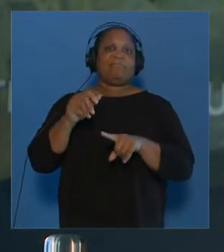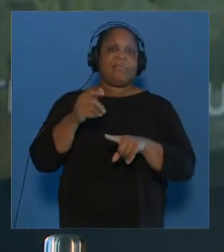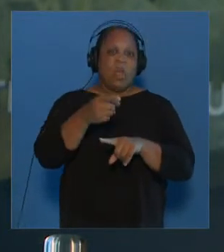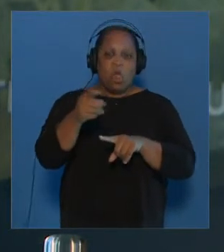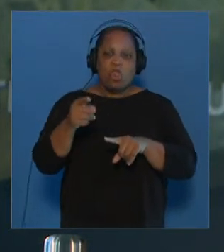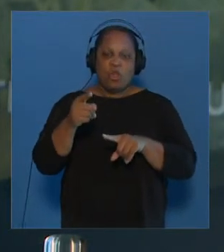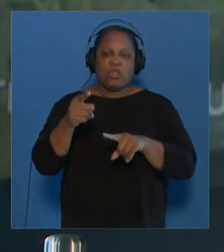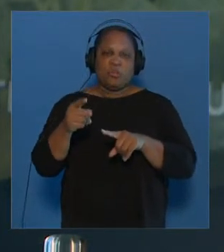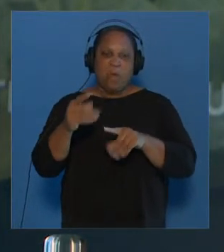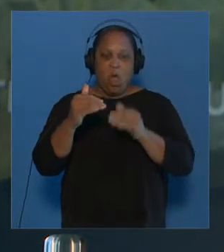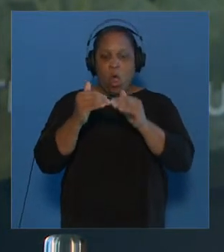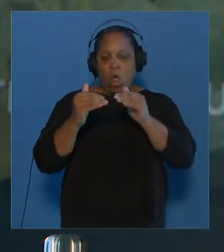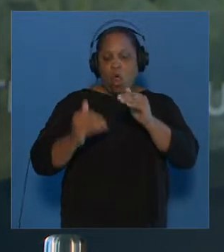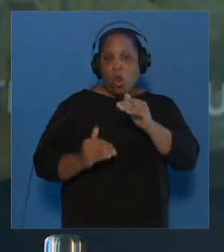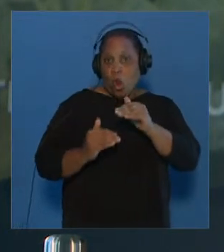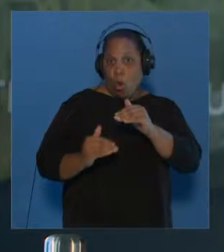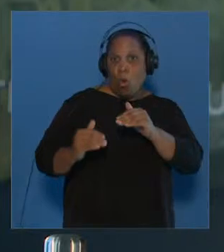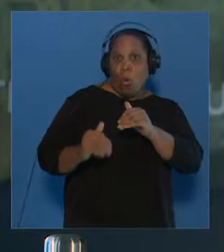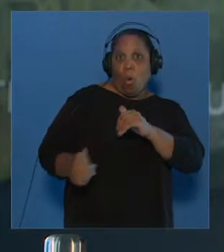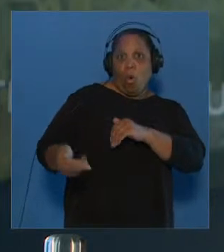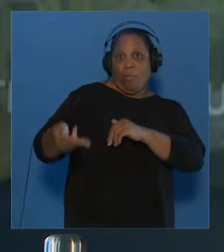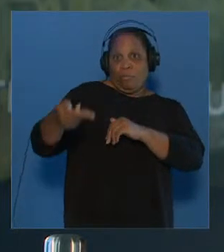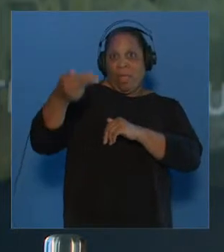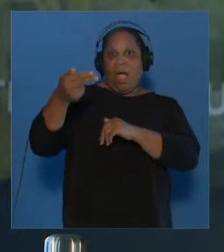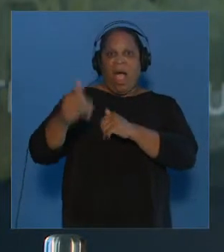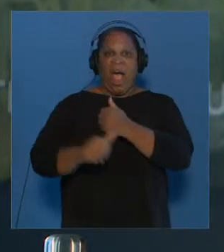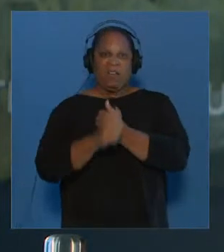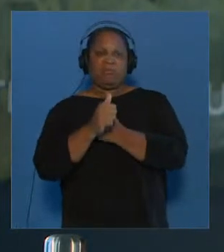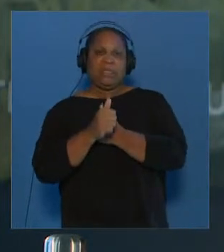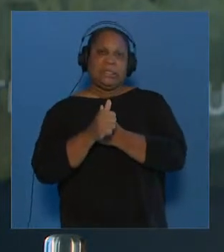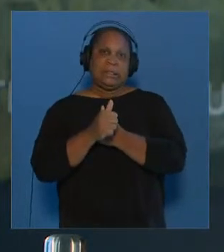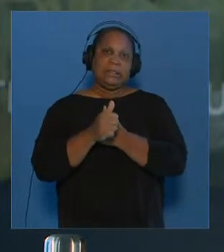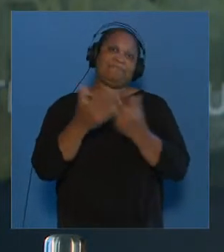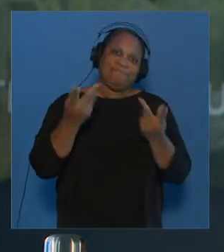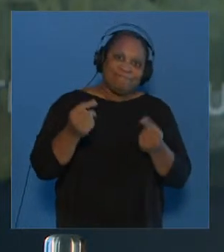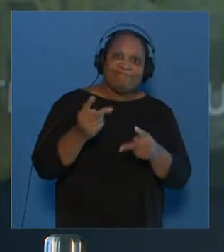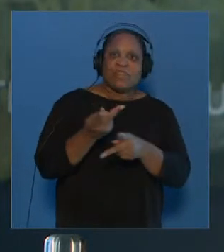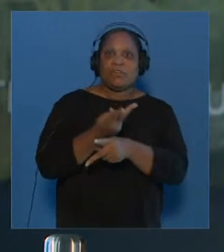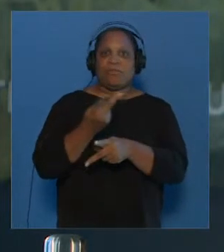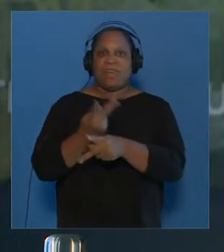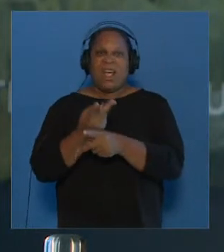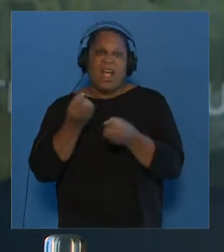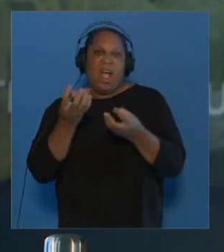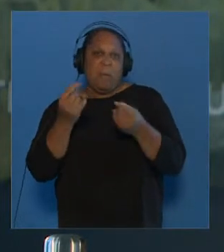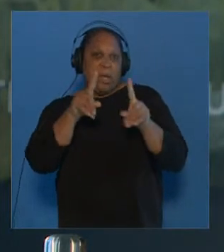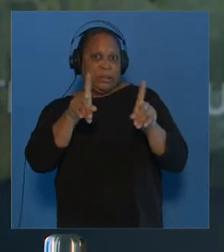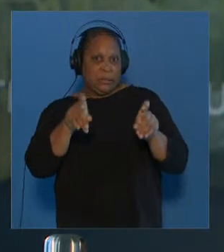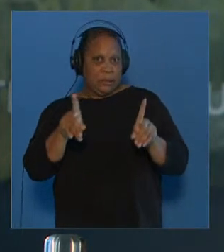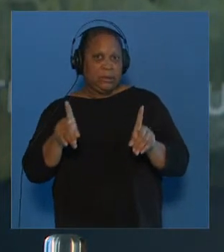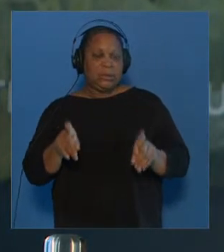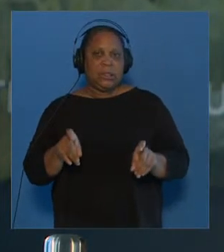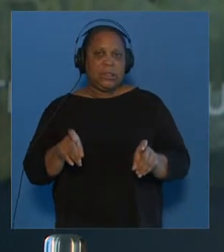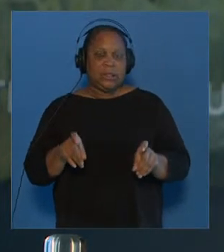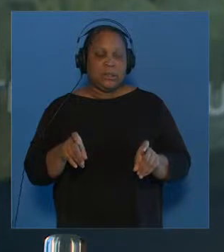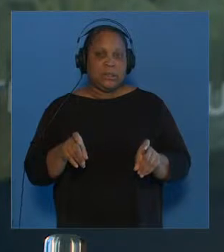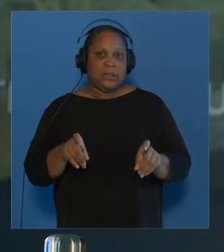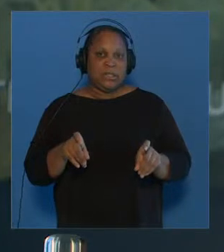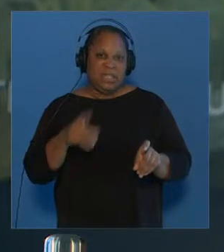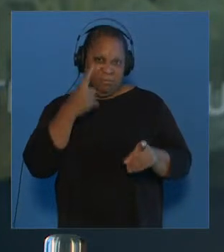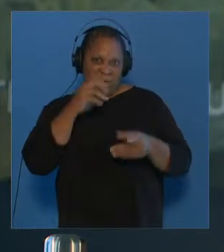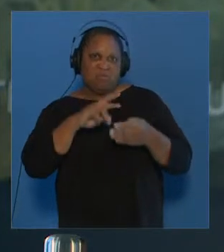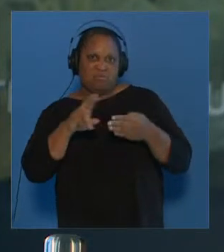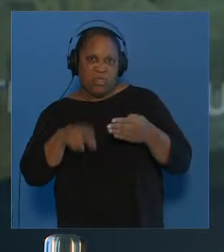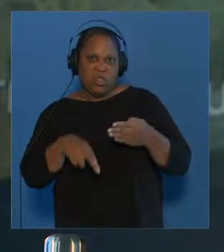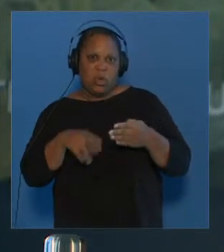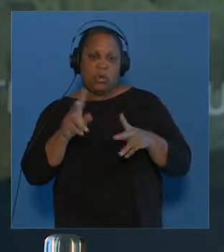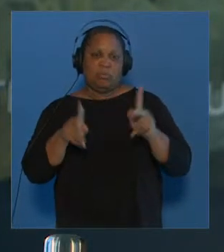are low risk or high risk, then that would determine the extent of any type of testing that might come as a result of